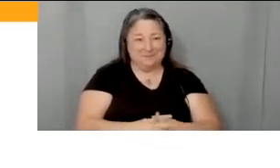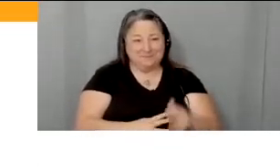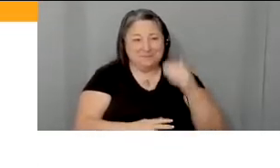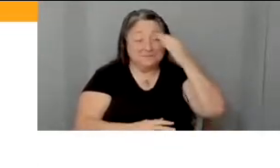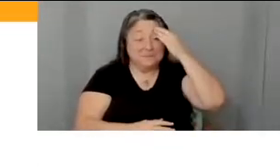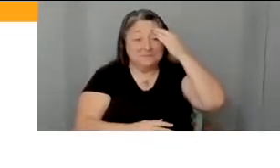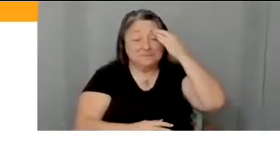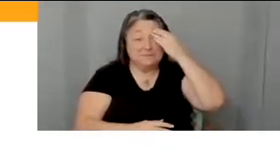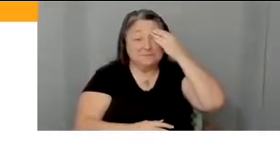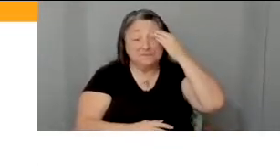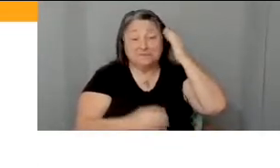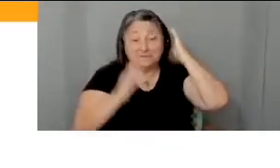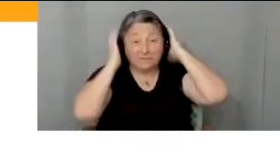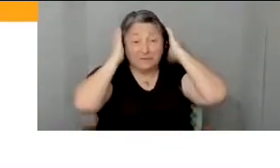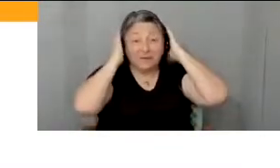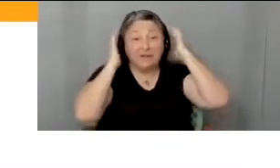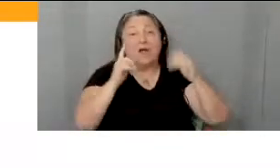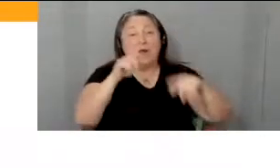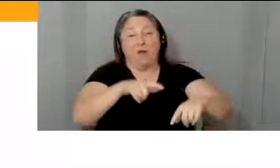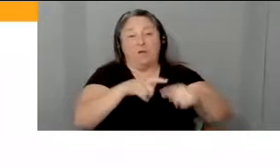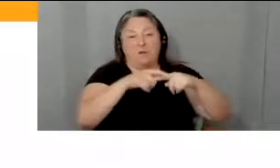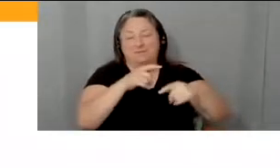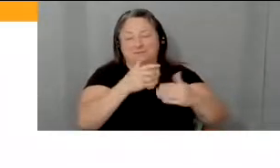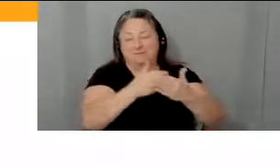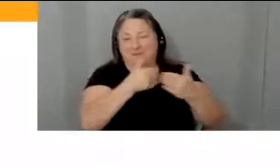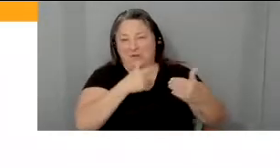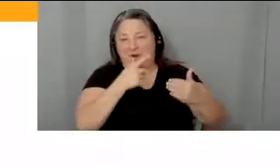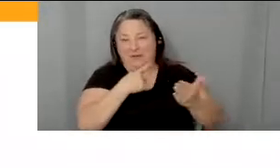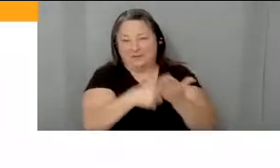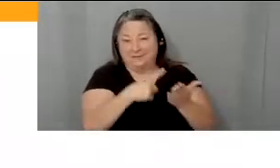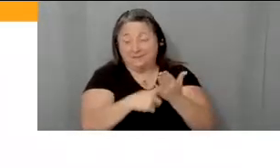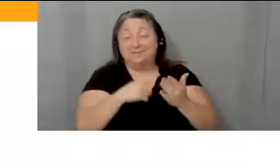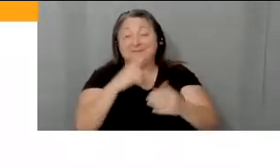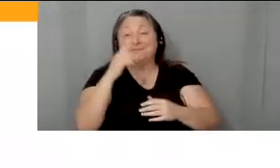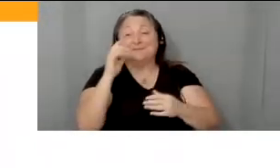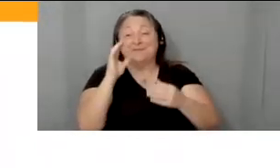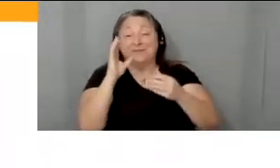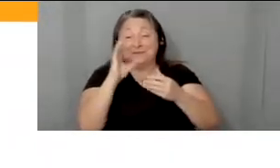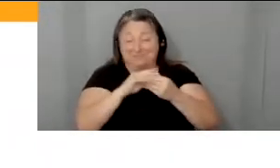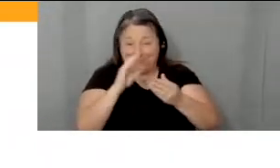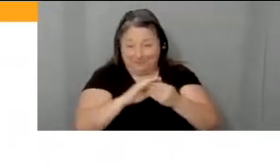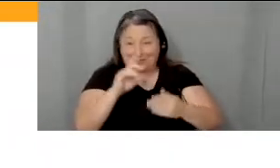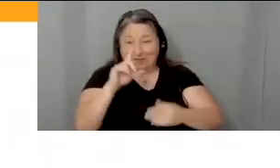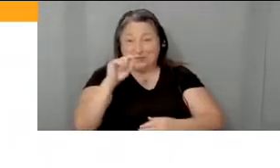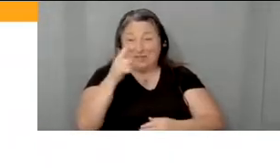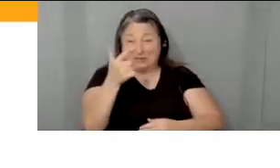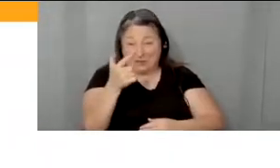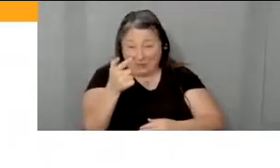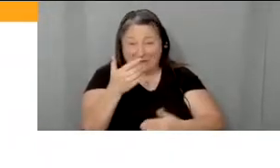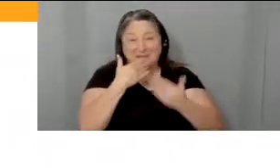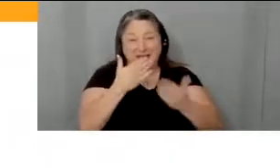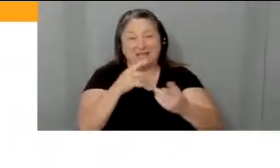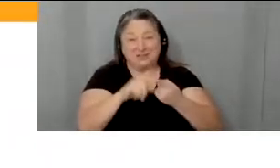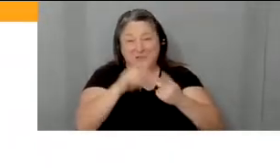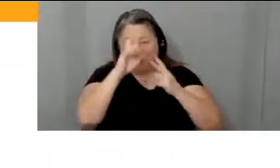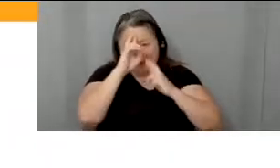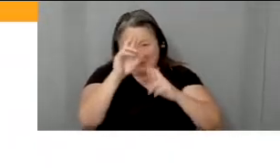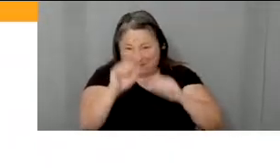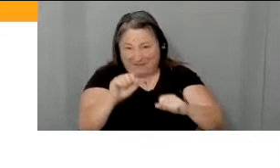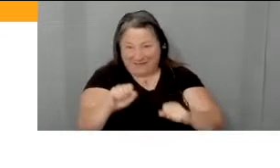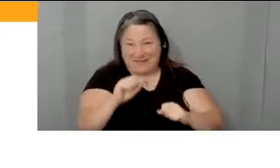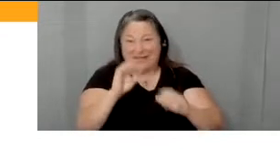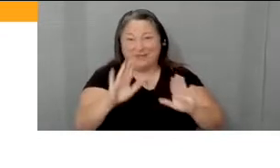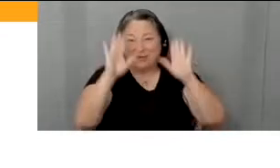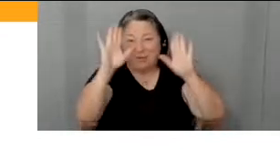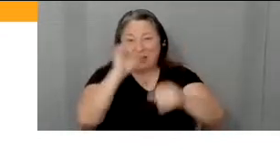So one other thing before I go into the tips, in 2021, thanks to Respectability and the great work of Matan and Jennifer, we